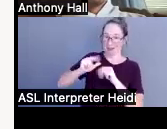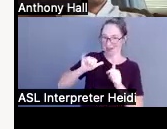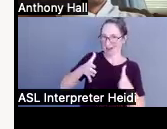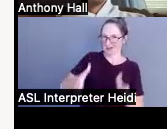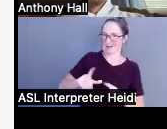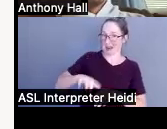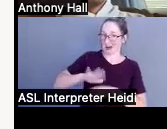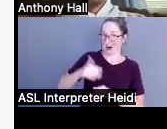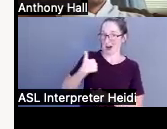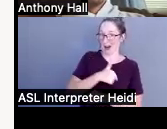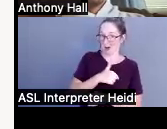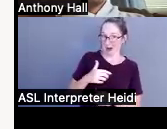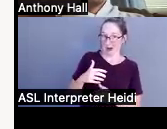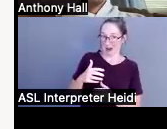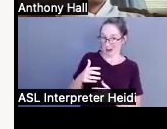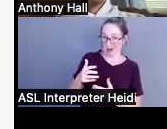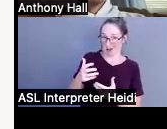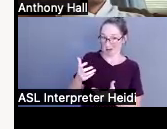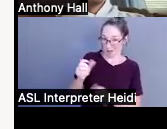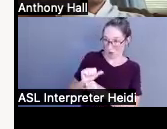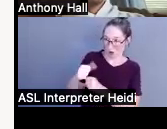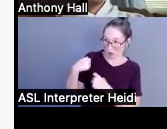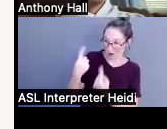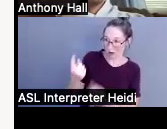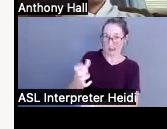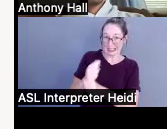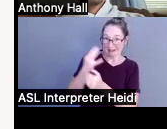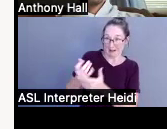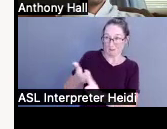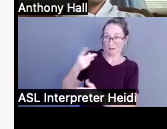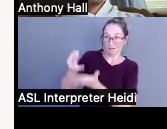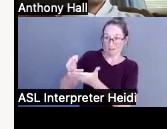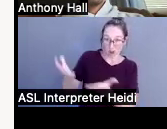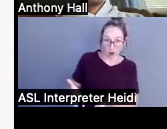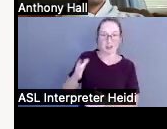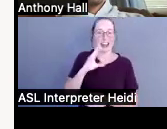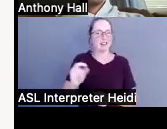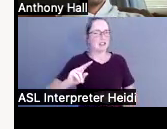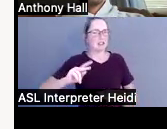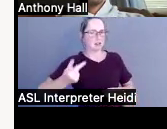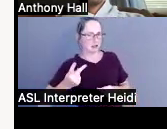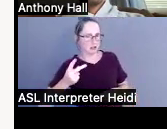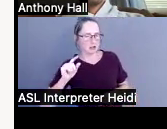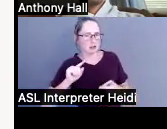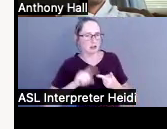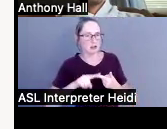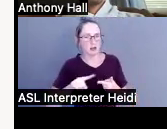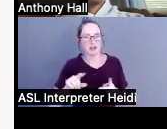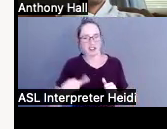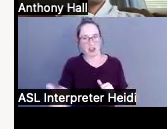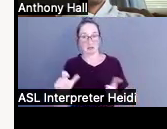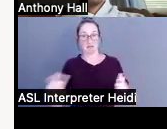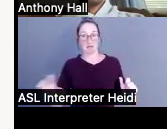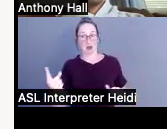way we've been socialized with receiving funds from funders. And the second one is when the other big question I